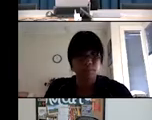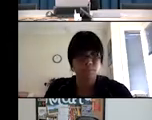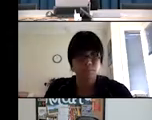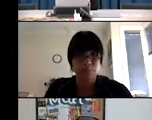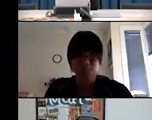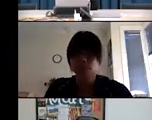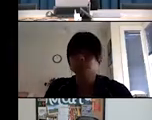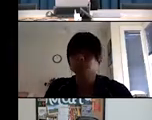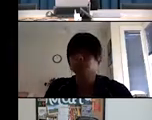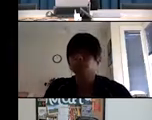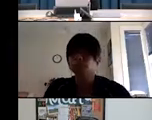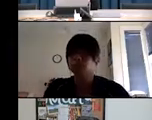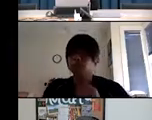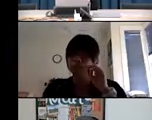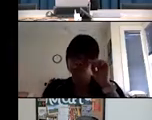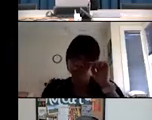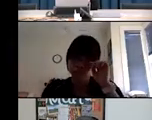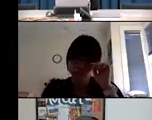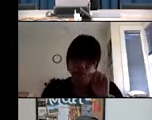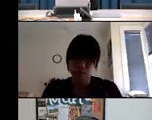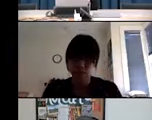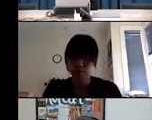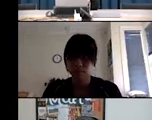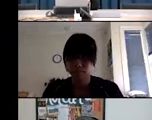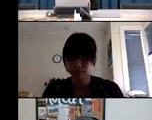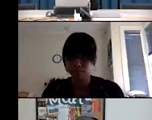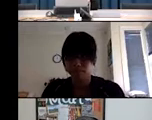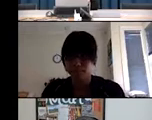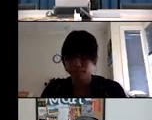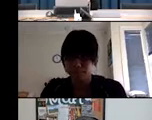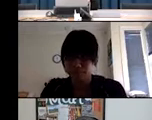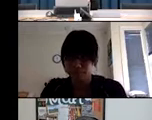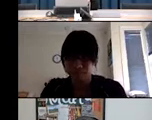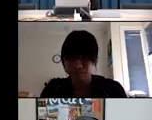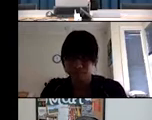just leave it there, I think. Thank you. And any questions?